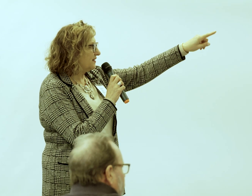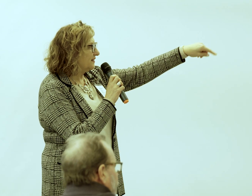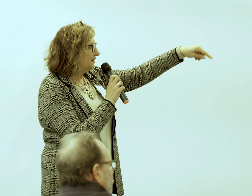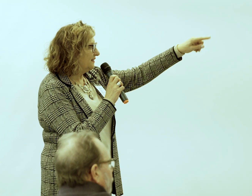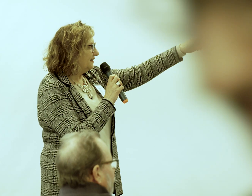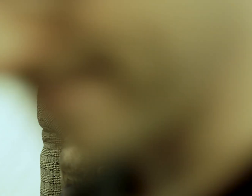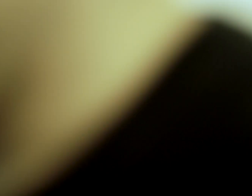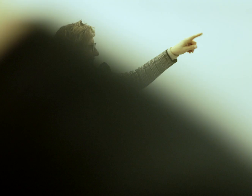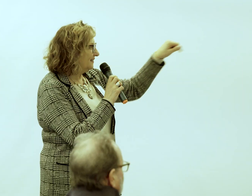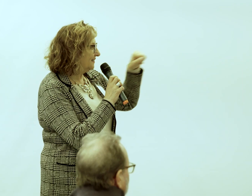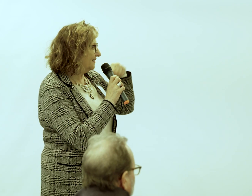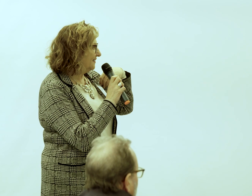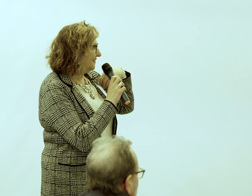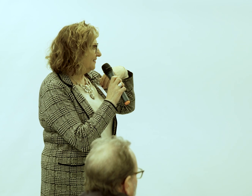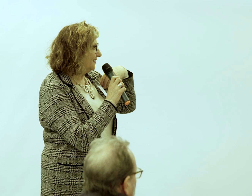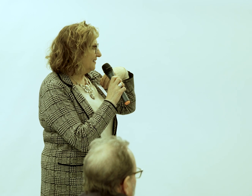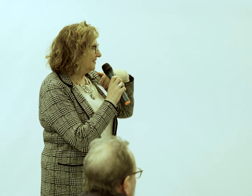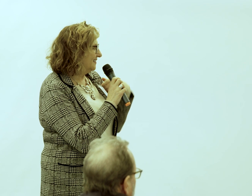reporter?